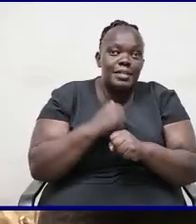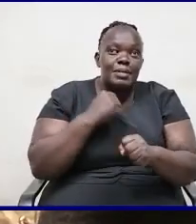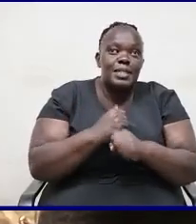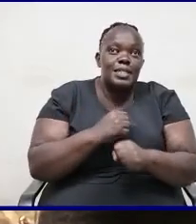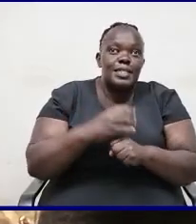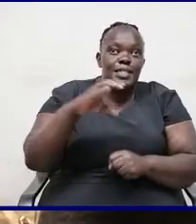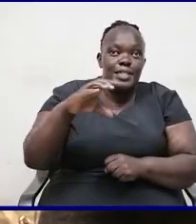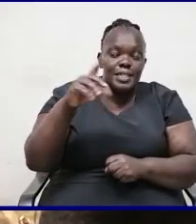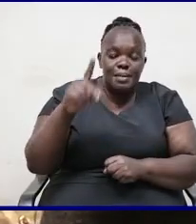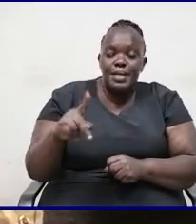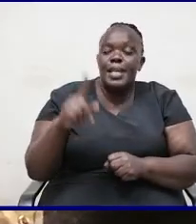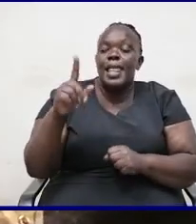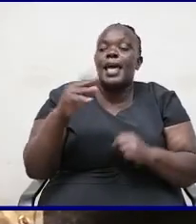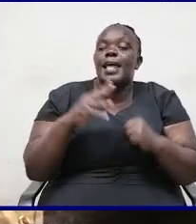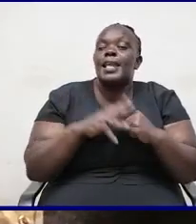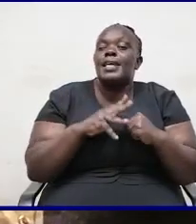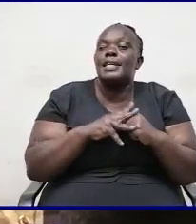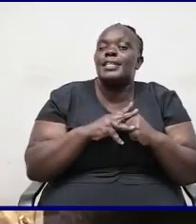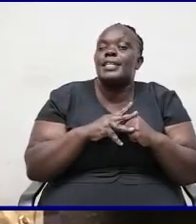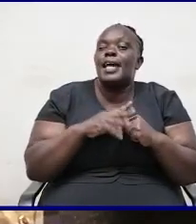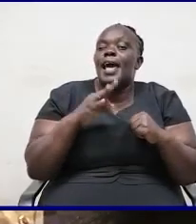my CP in